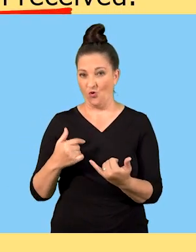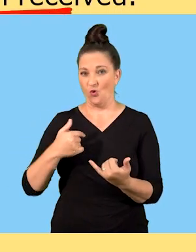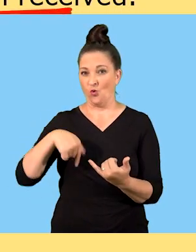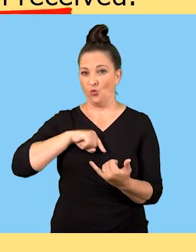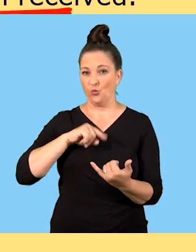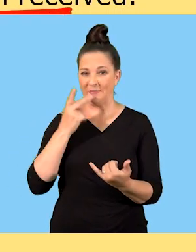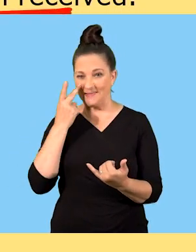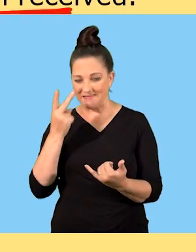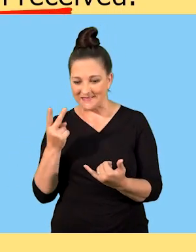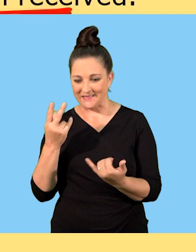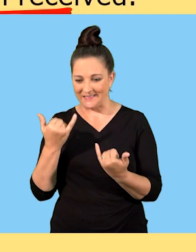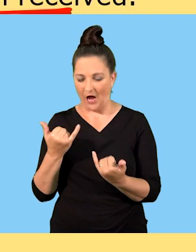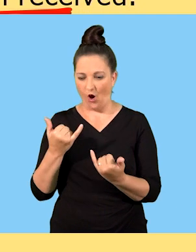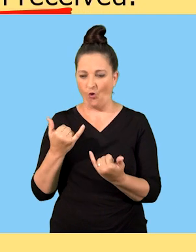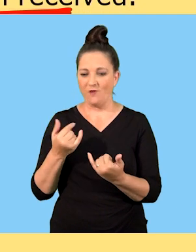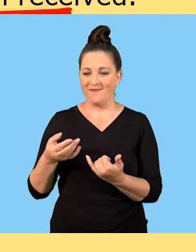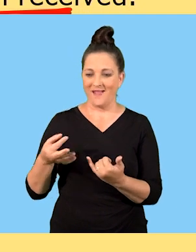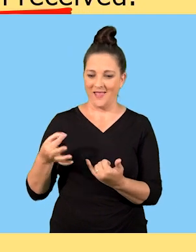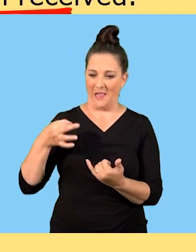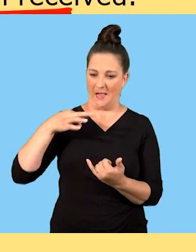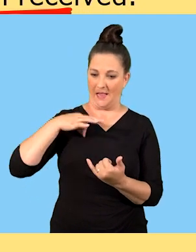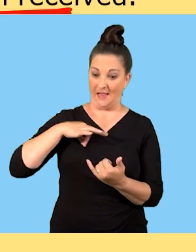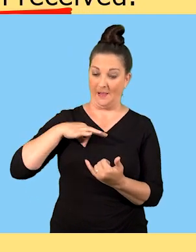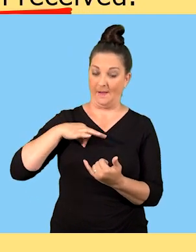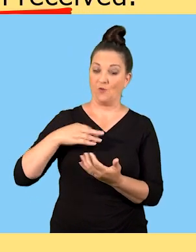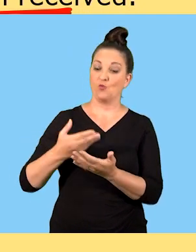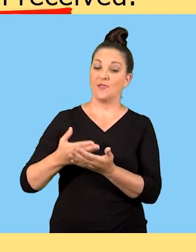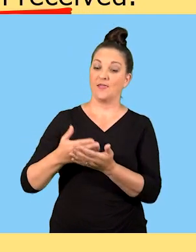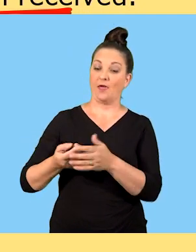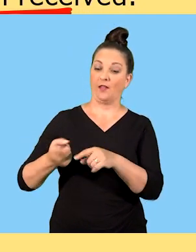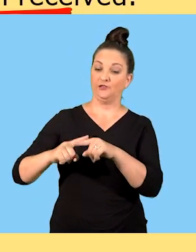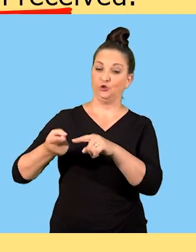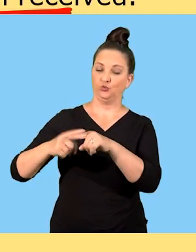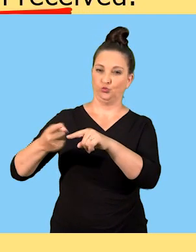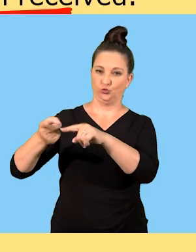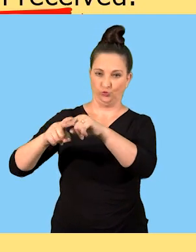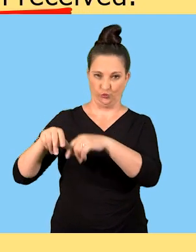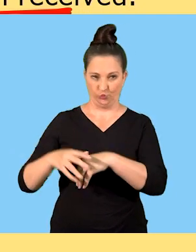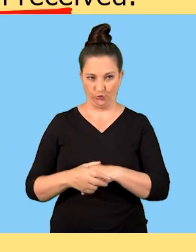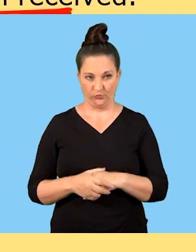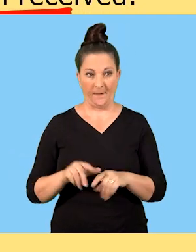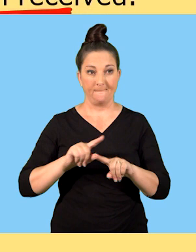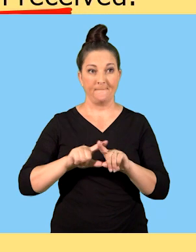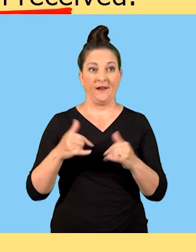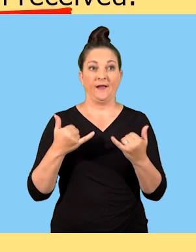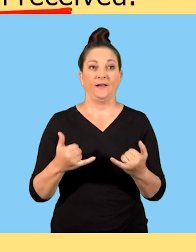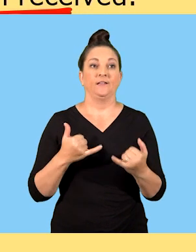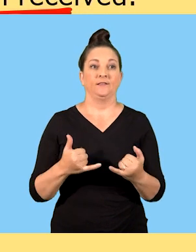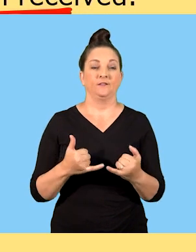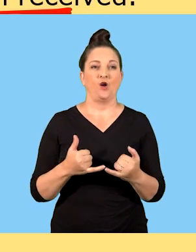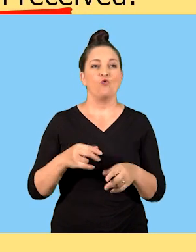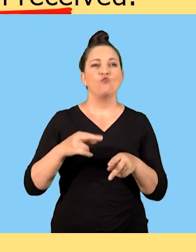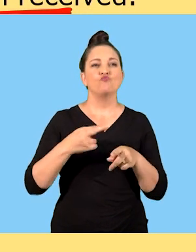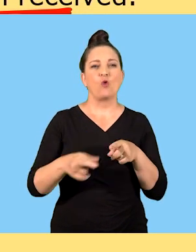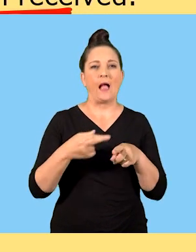with accrued income. Accrued income. In the pre-adjustment trial balance,